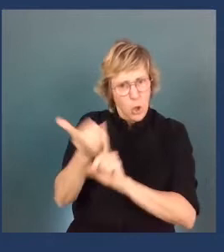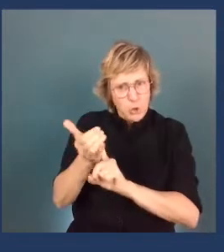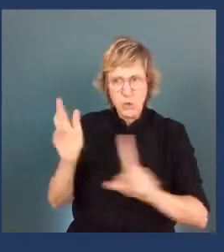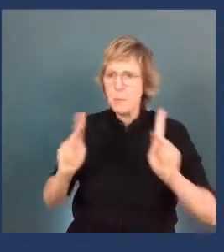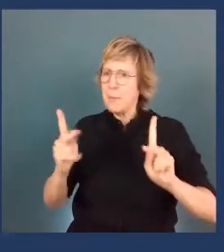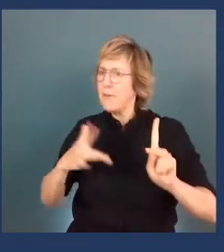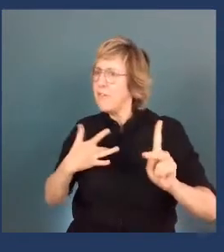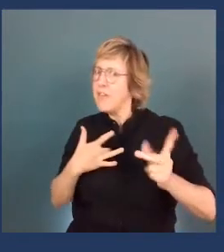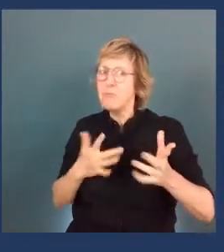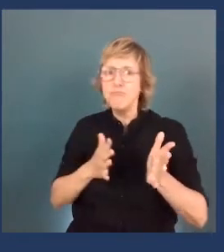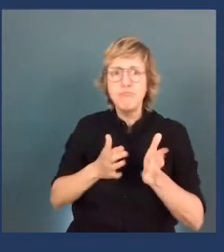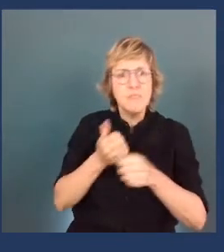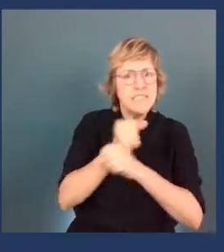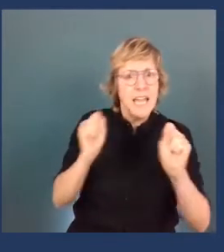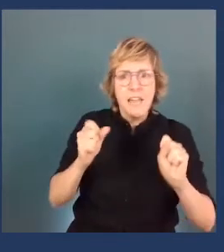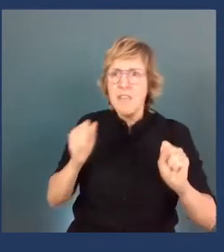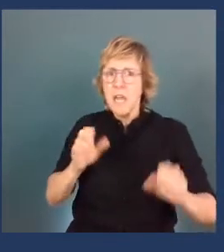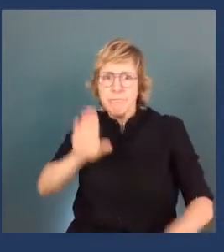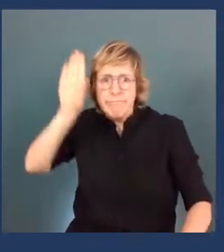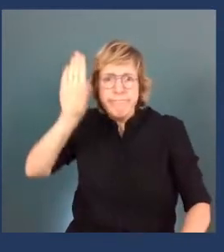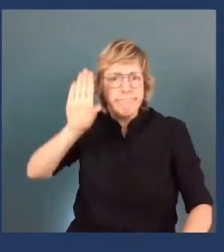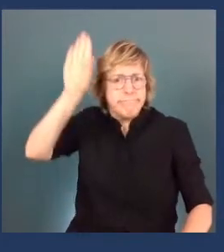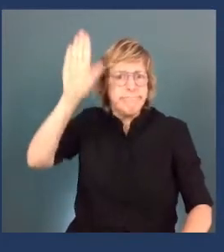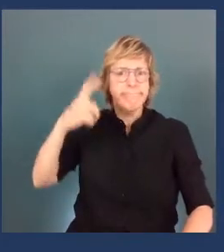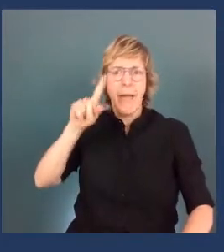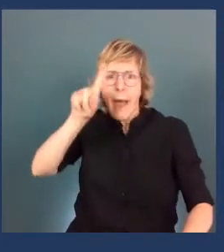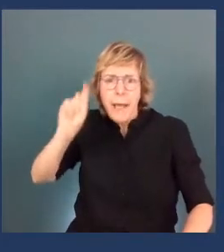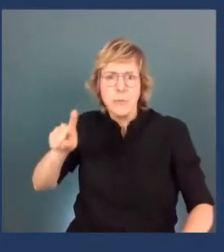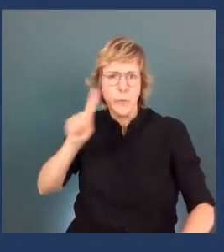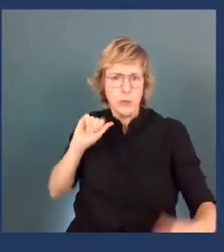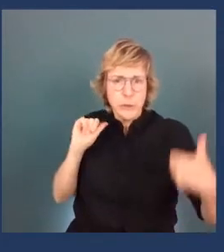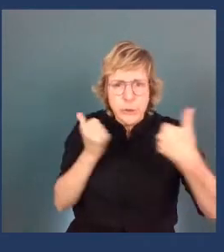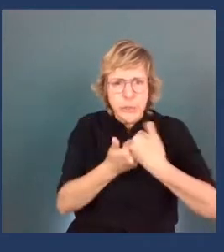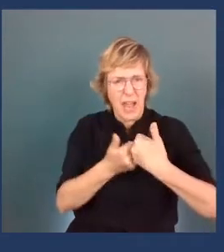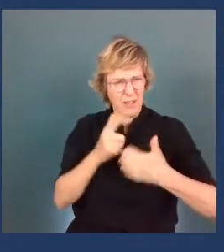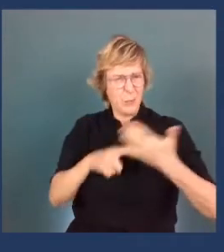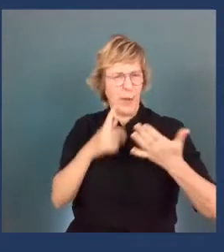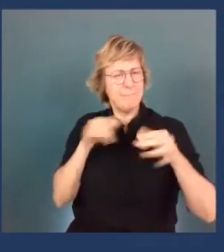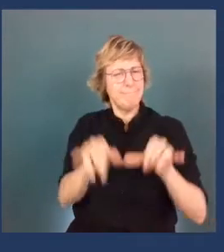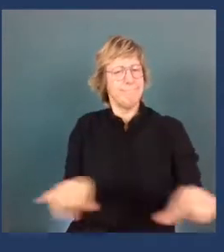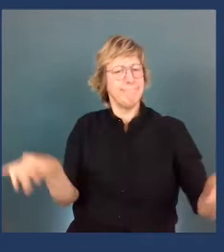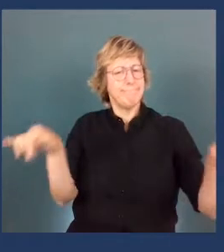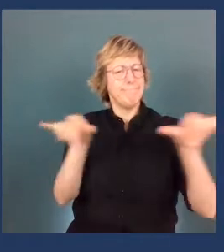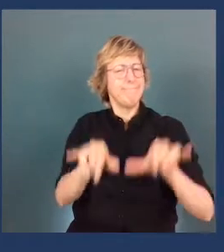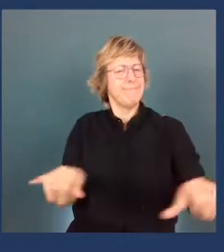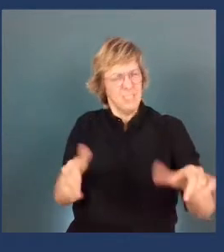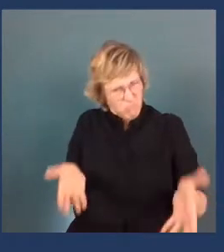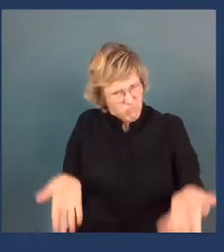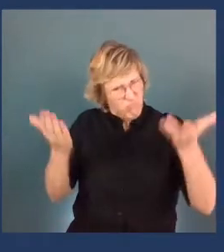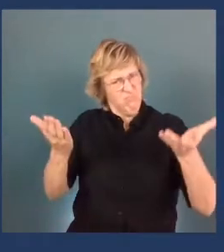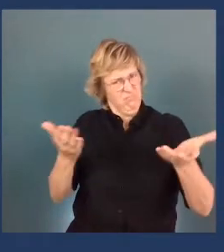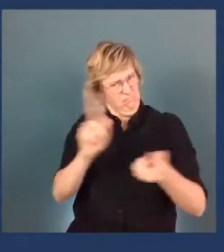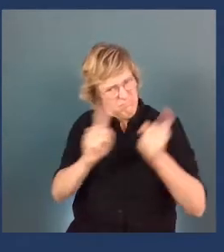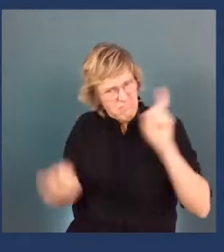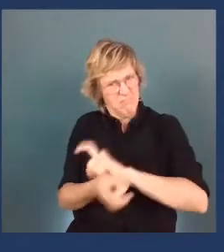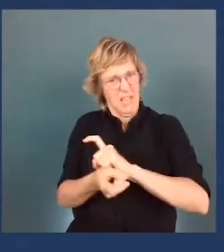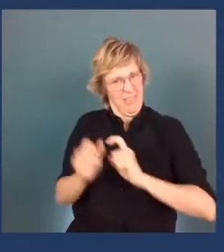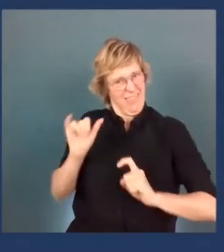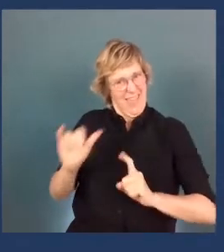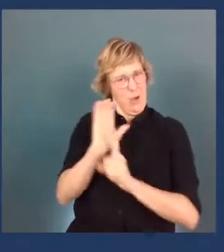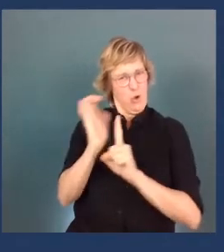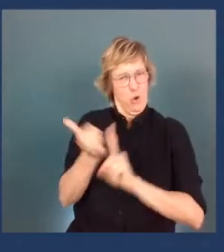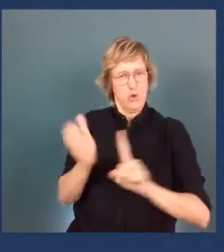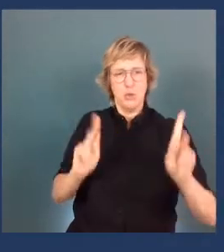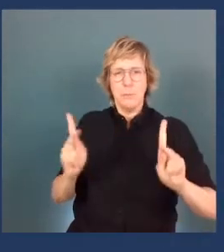speak up, to be curious, to ask questions, and to challenge the norms, because that's how you create a culture where people actually